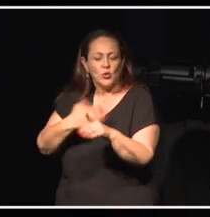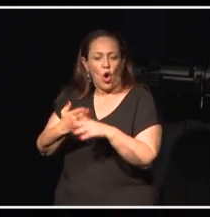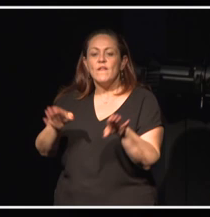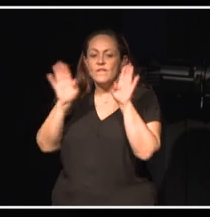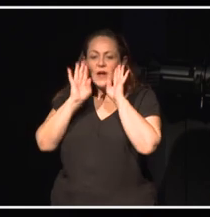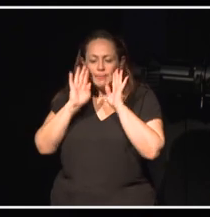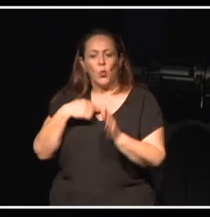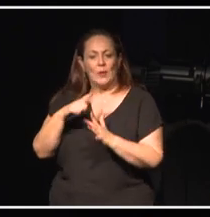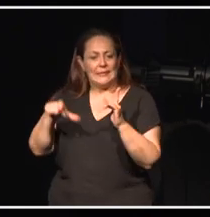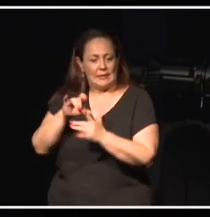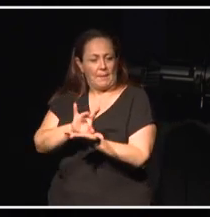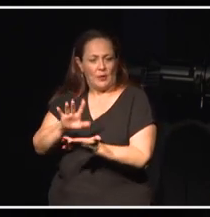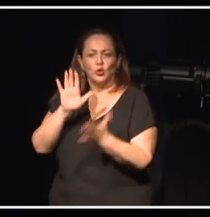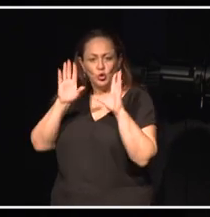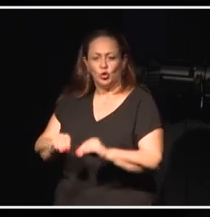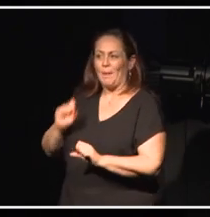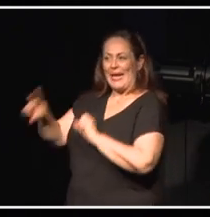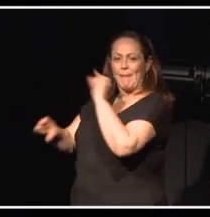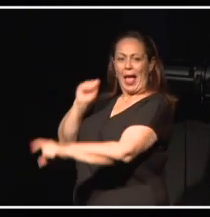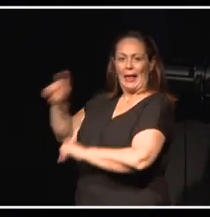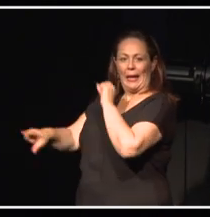Facebook page that we've done that so they stop emailing us?